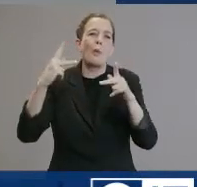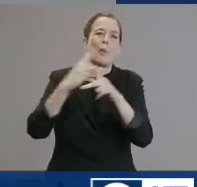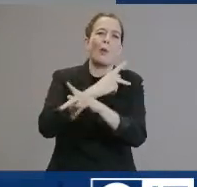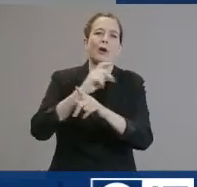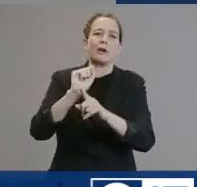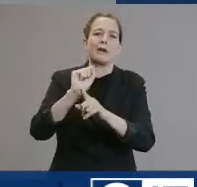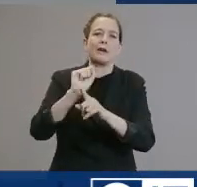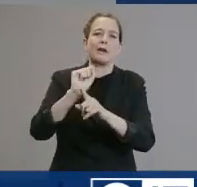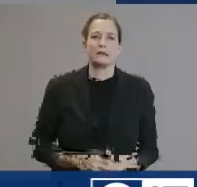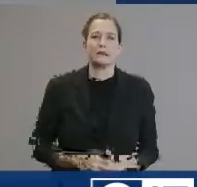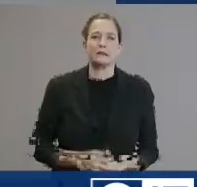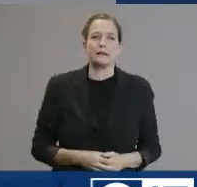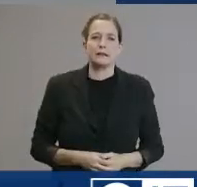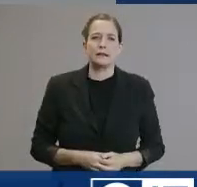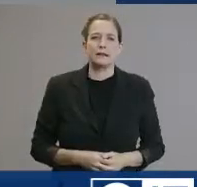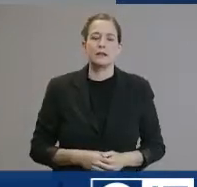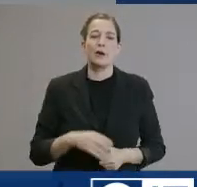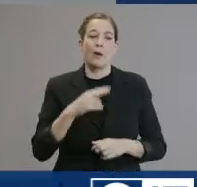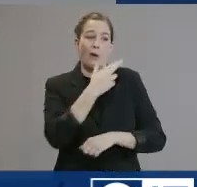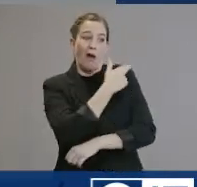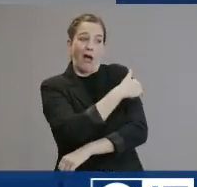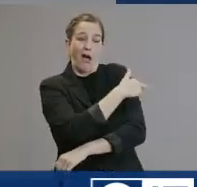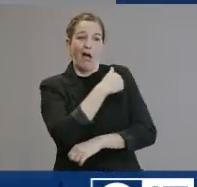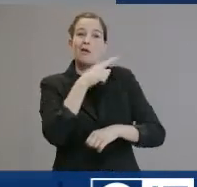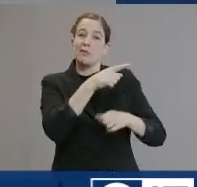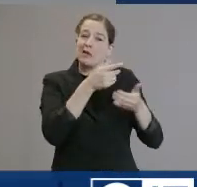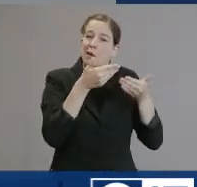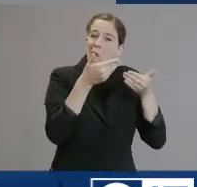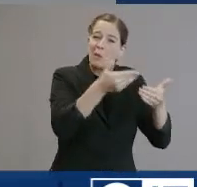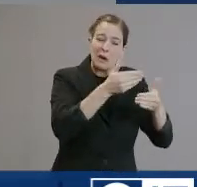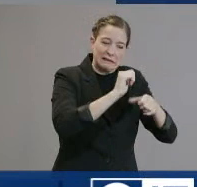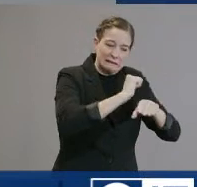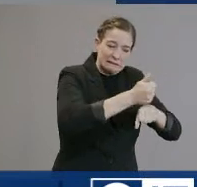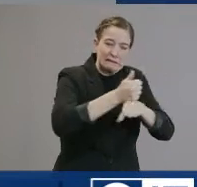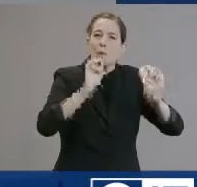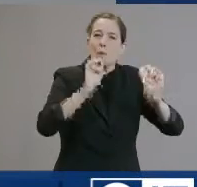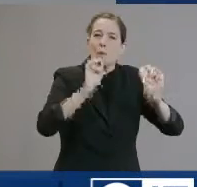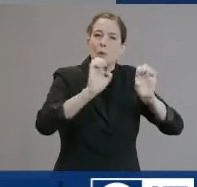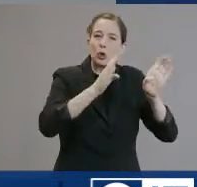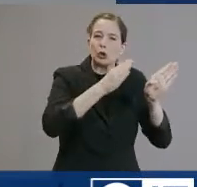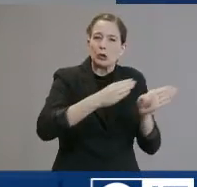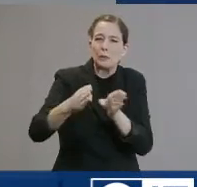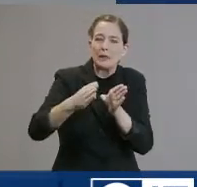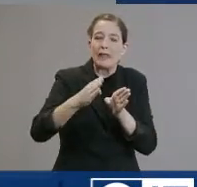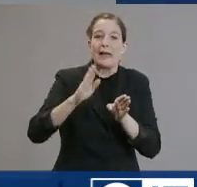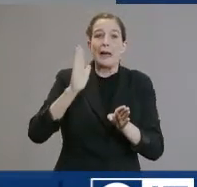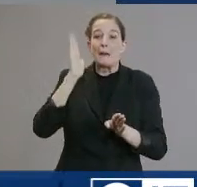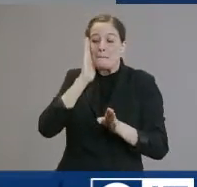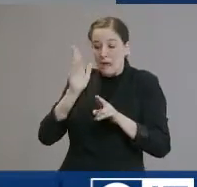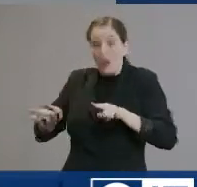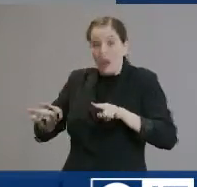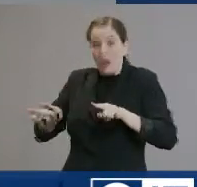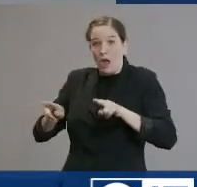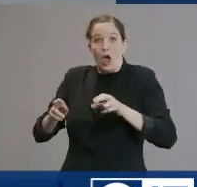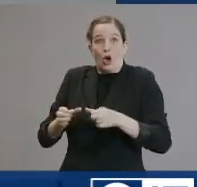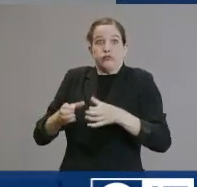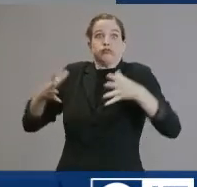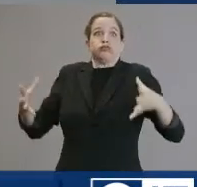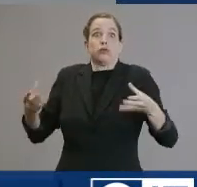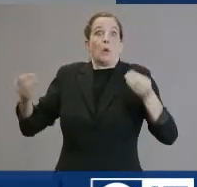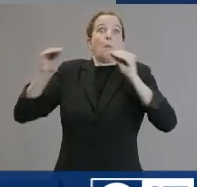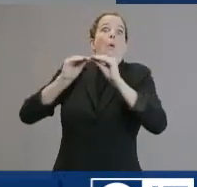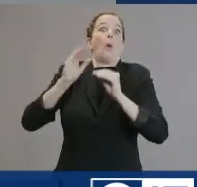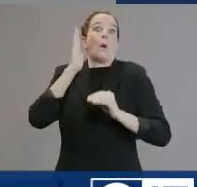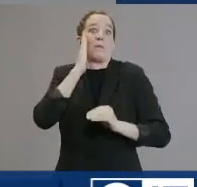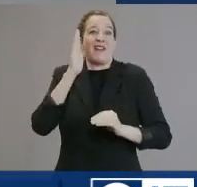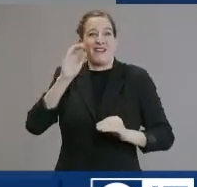end of March and to increase bed capacity by 50%. On March 30th, we received $10 million